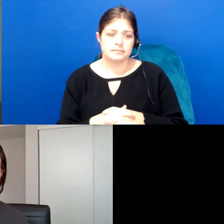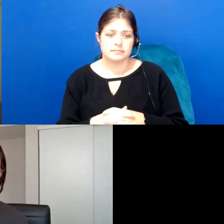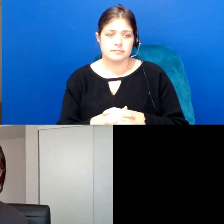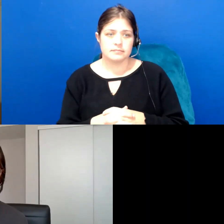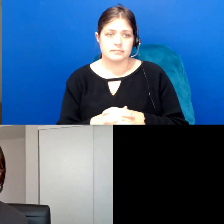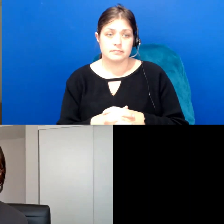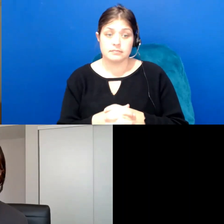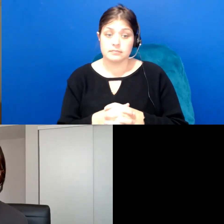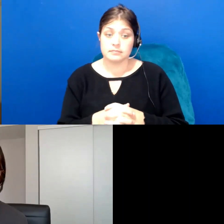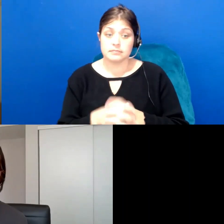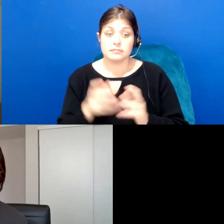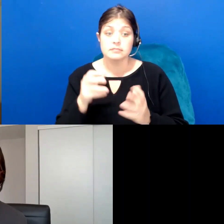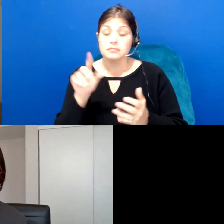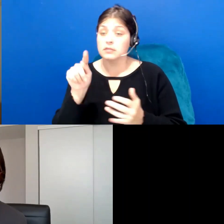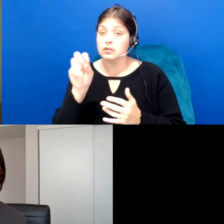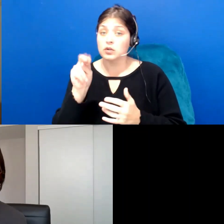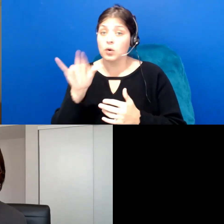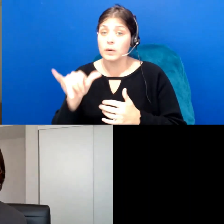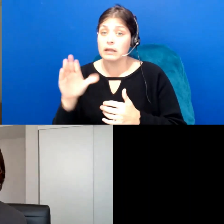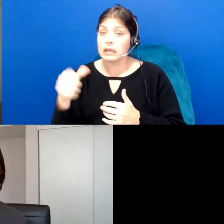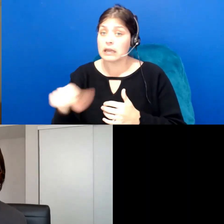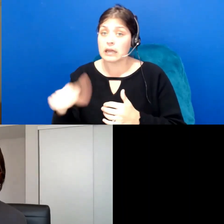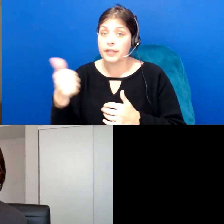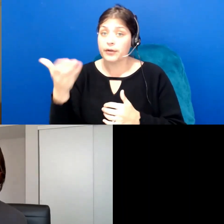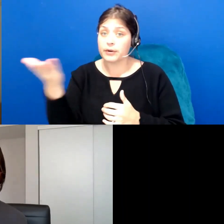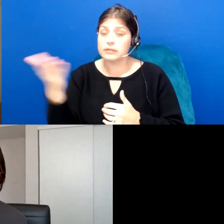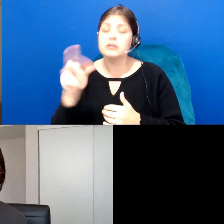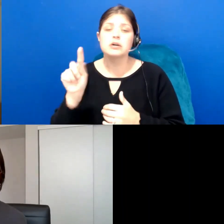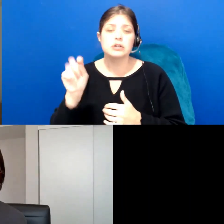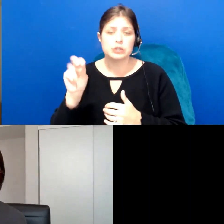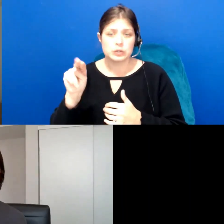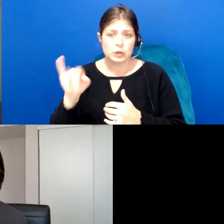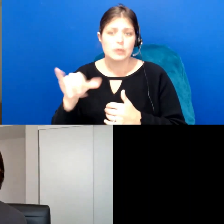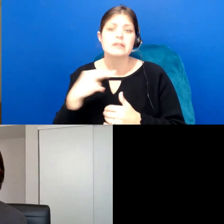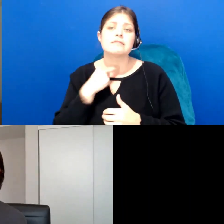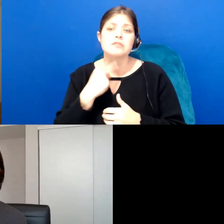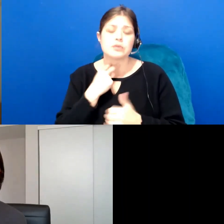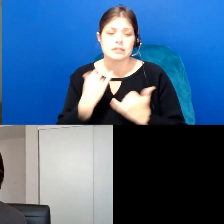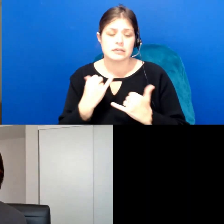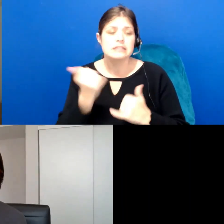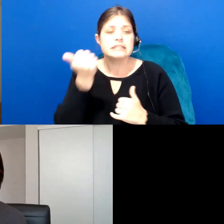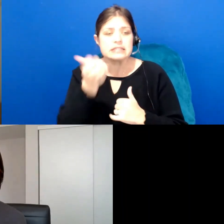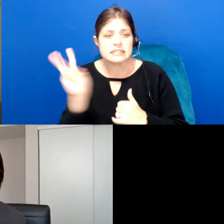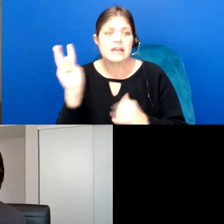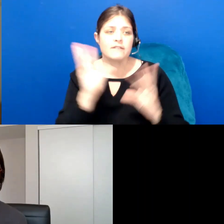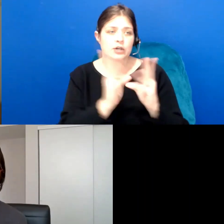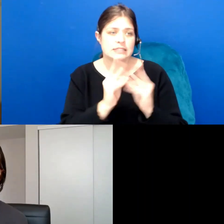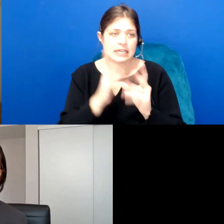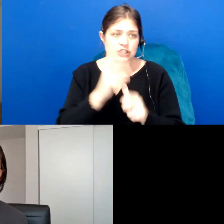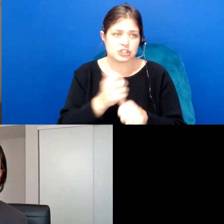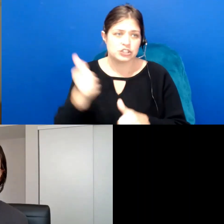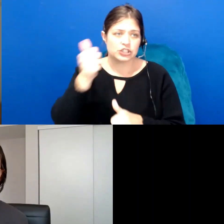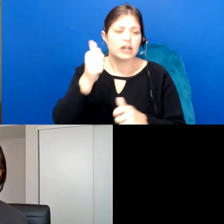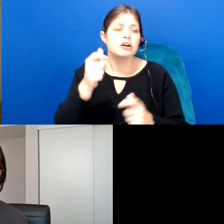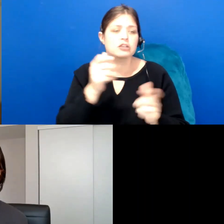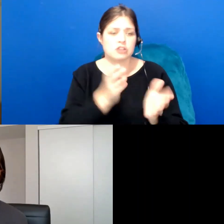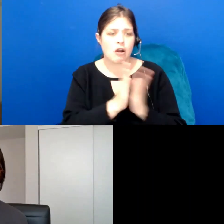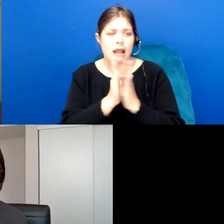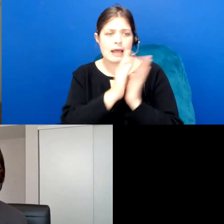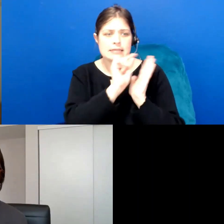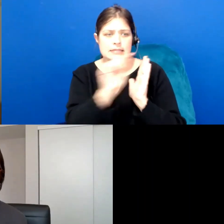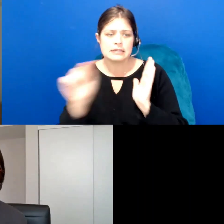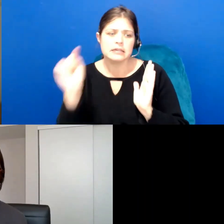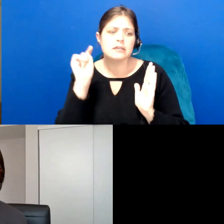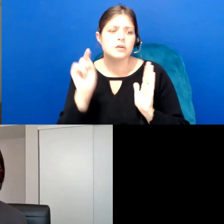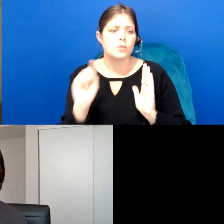Tony, any other? Yeah. A number of session chairs are asking where exactly